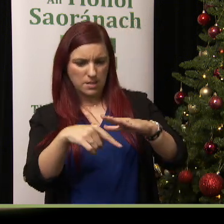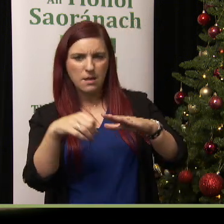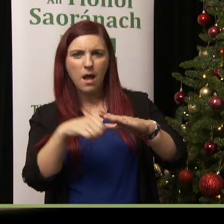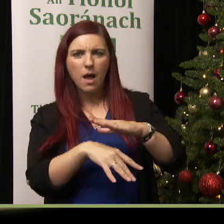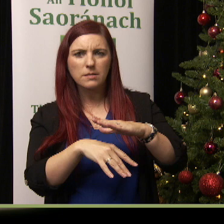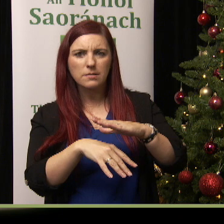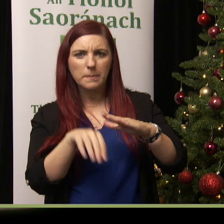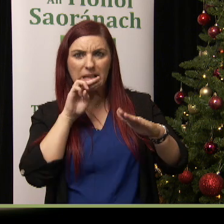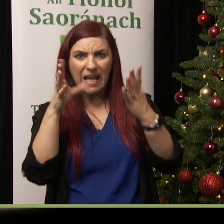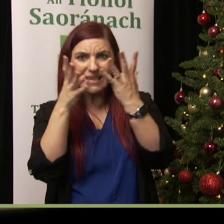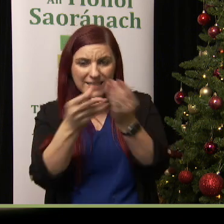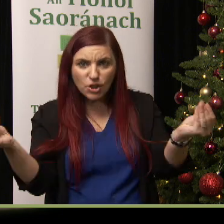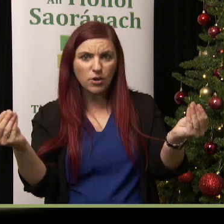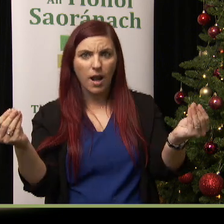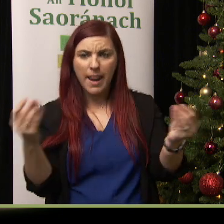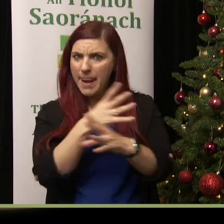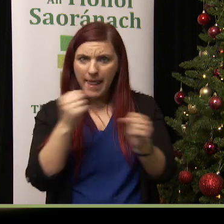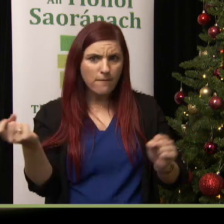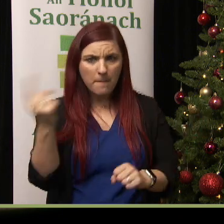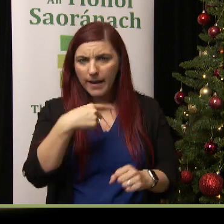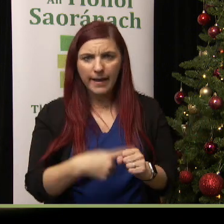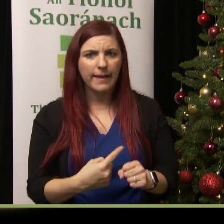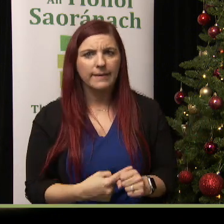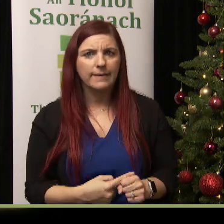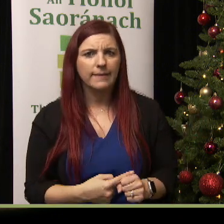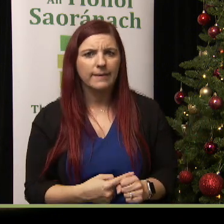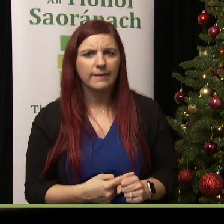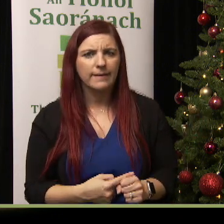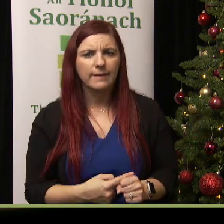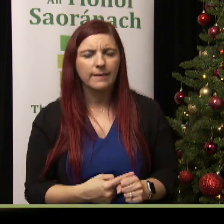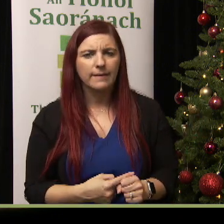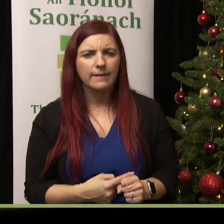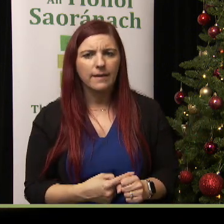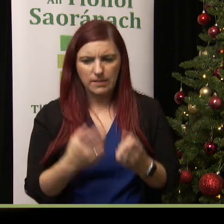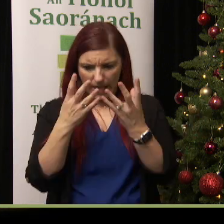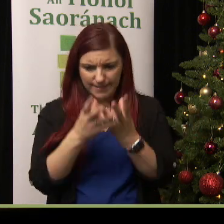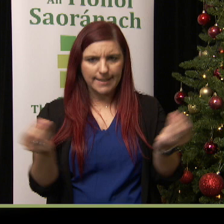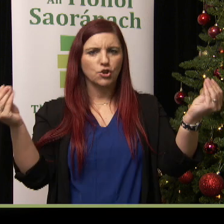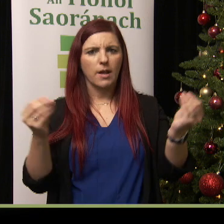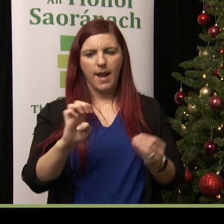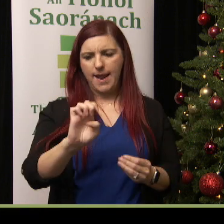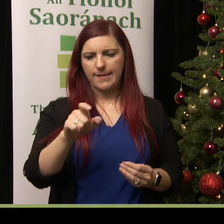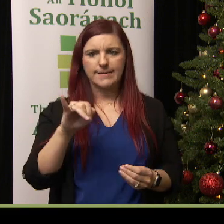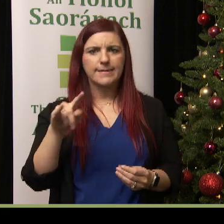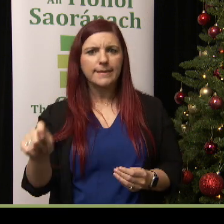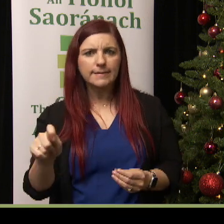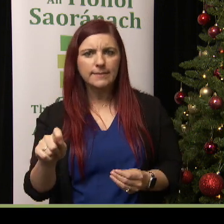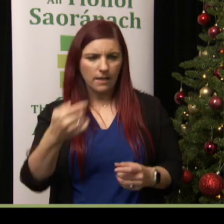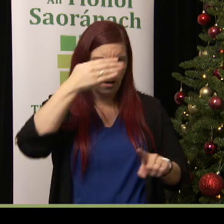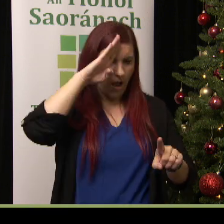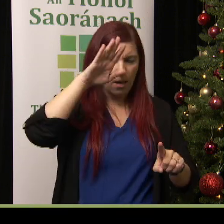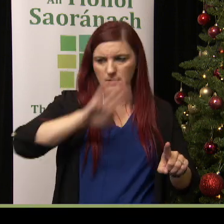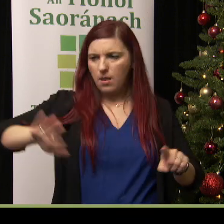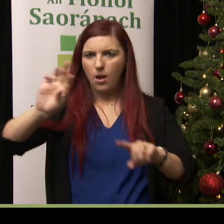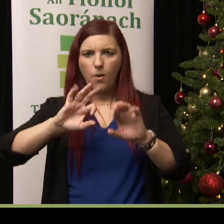loss is extinction of species in Ireland. If it's extinction of species across the globe, that is the